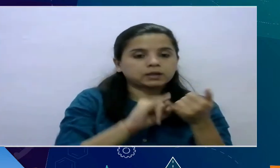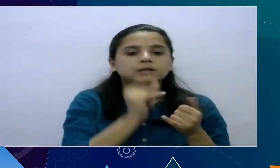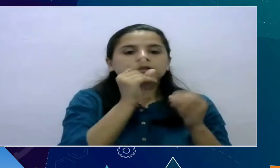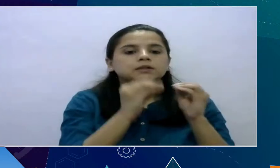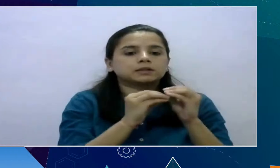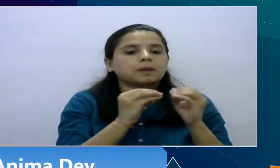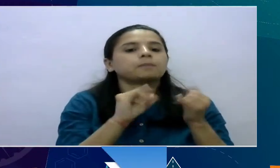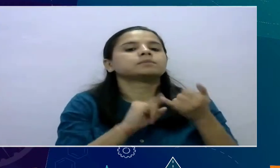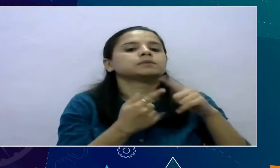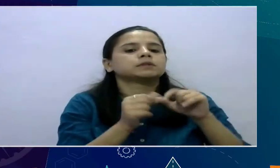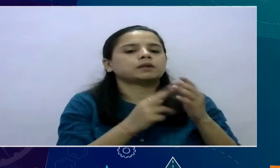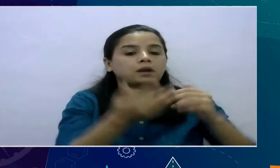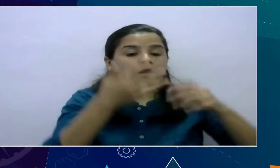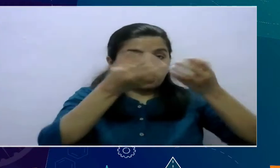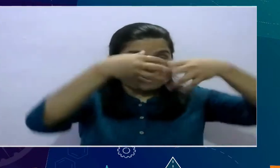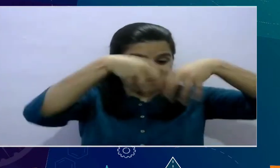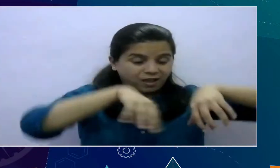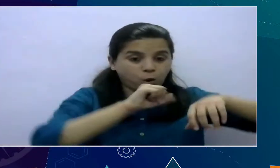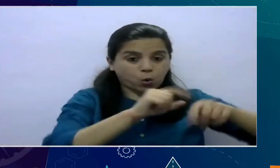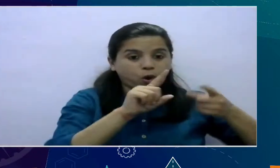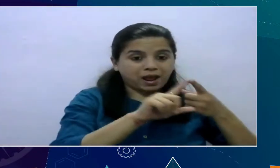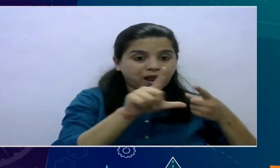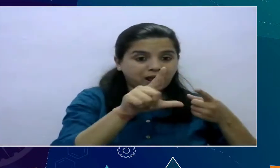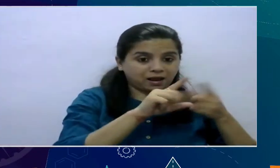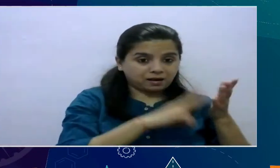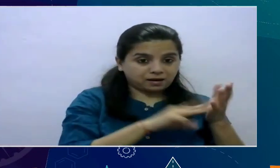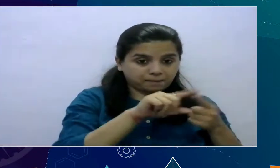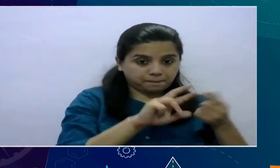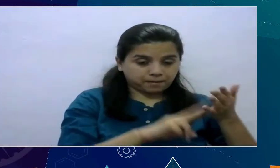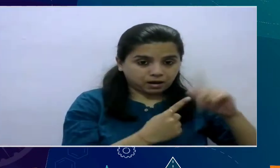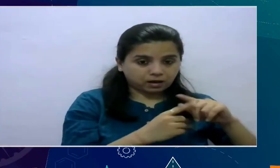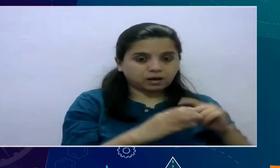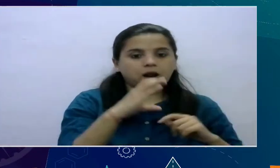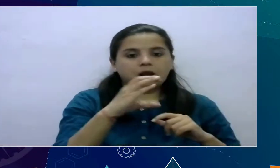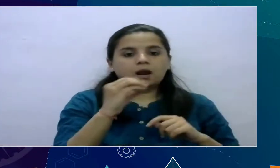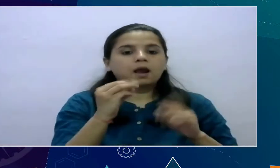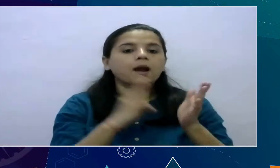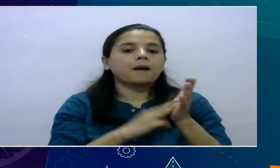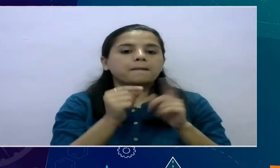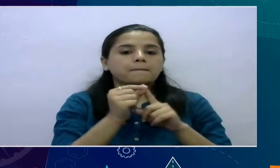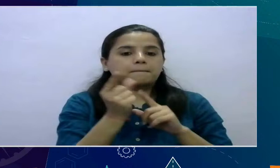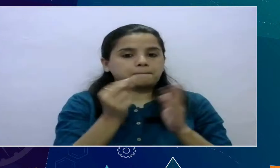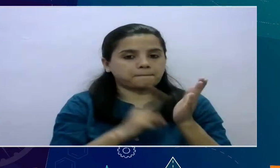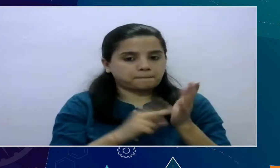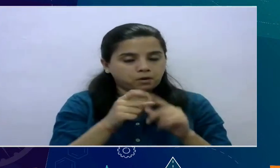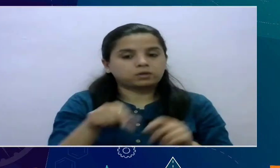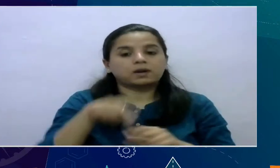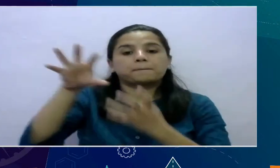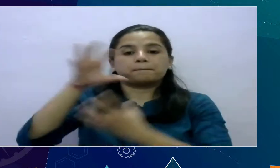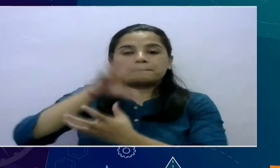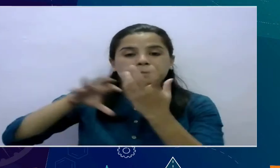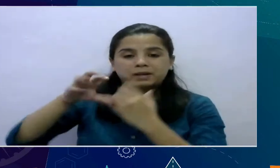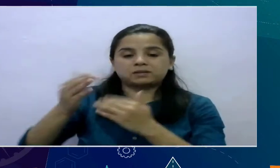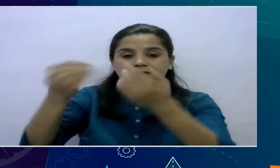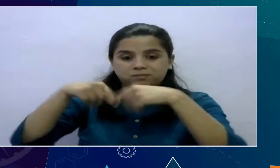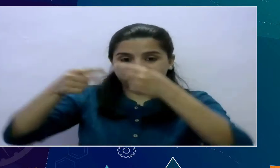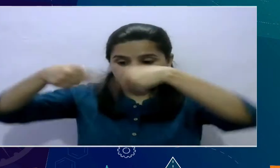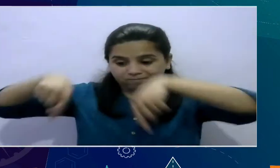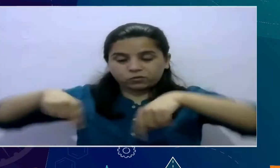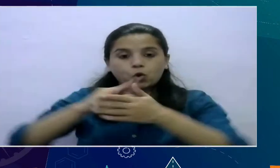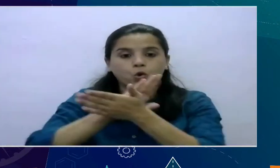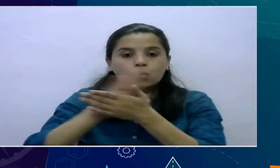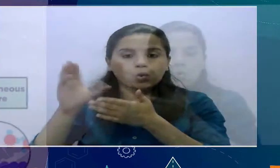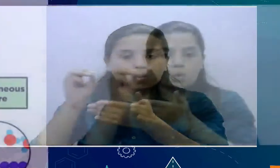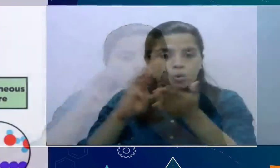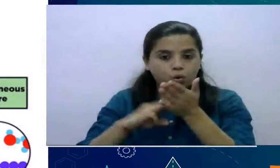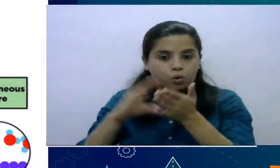as elements and compound. Whereas when it comes to mixtures, it is homogeneous mixture and heterogeneous mixture. Now,